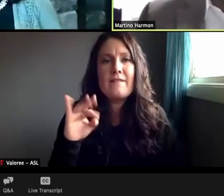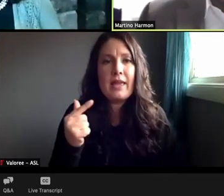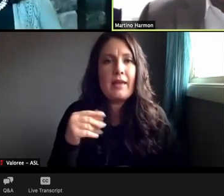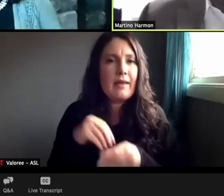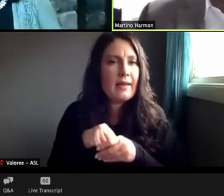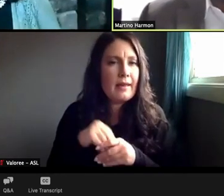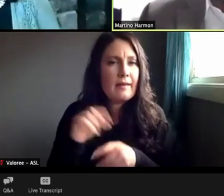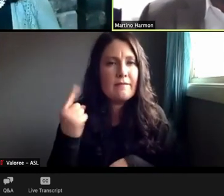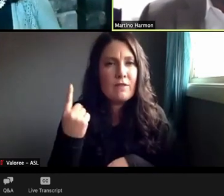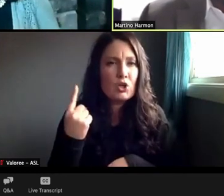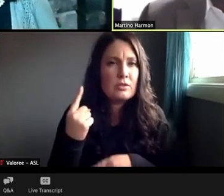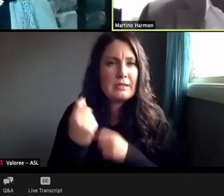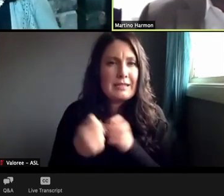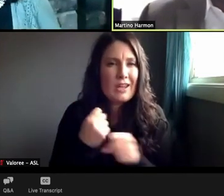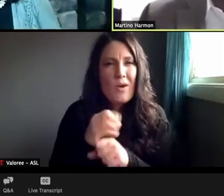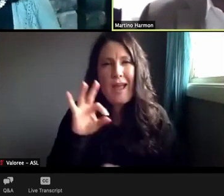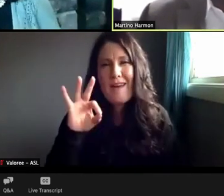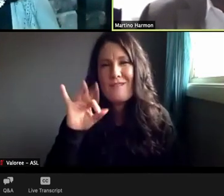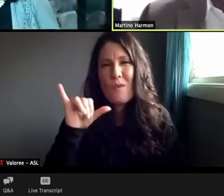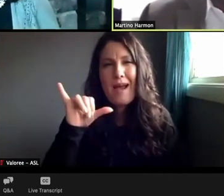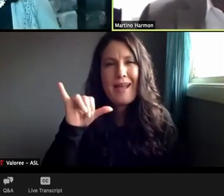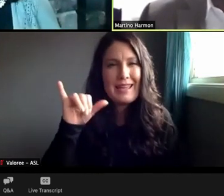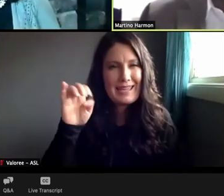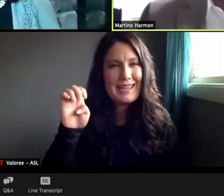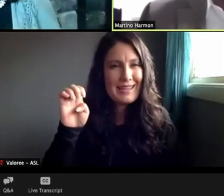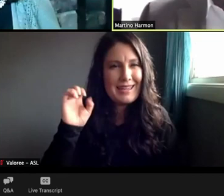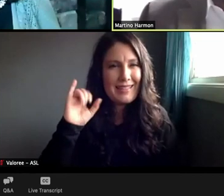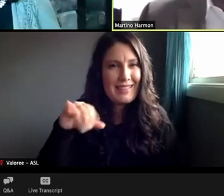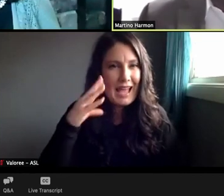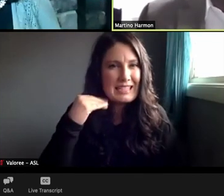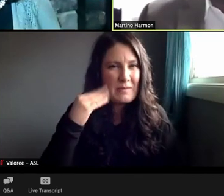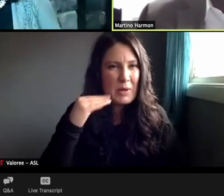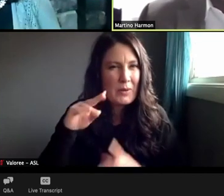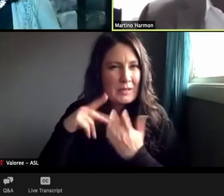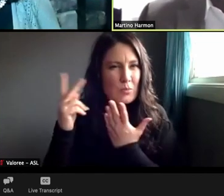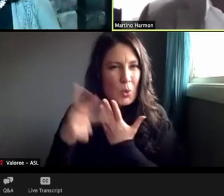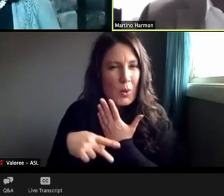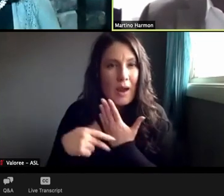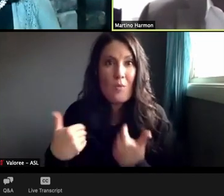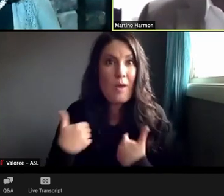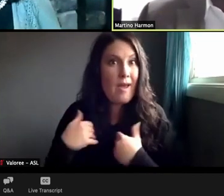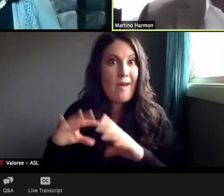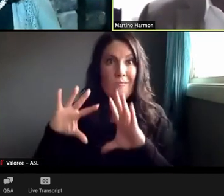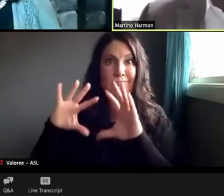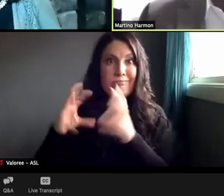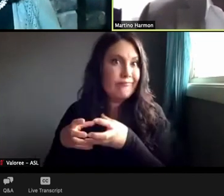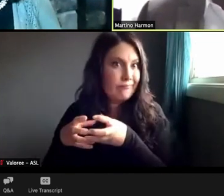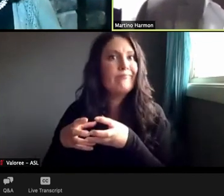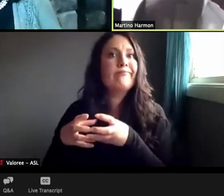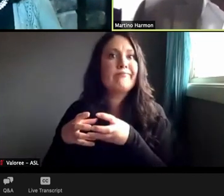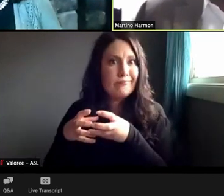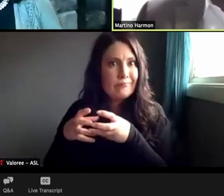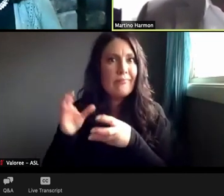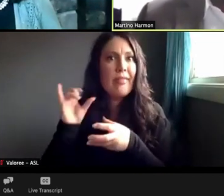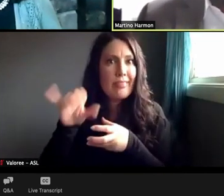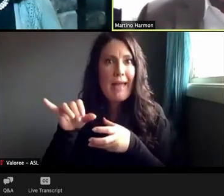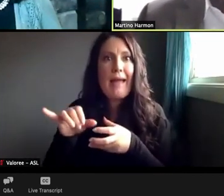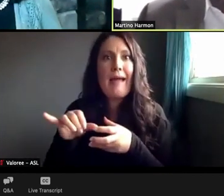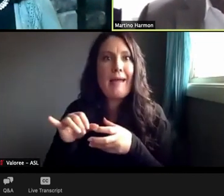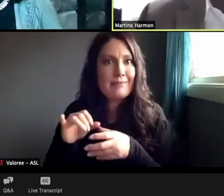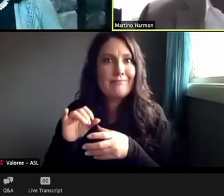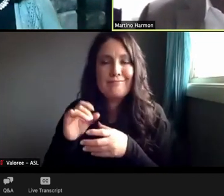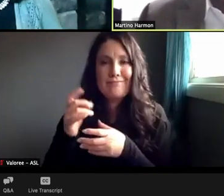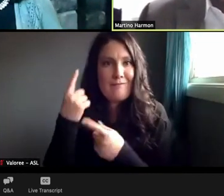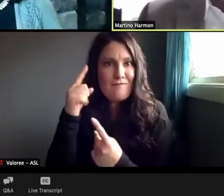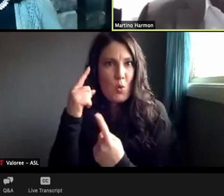our FYE, First Year Experience program. And we have a whole task force that is really built around redesigning